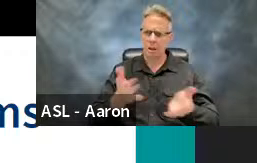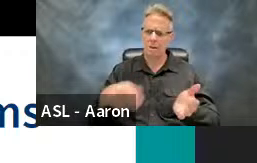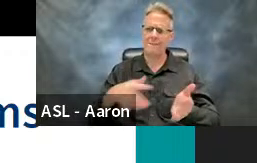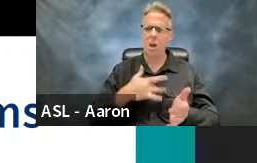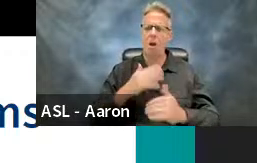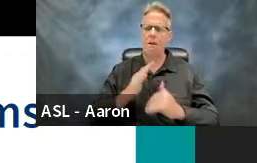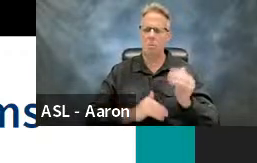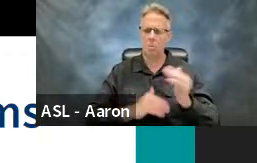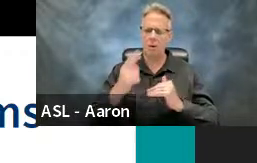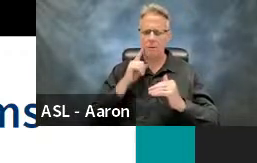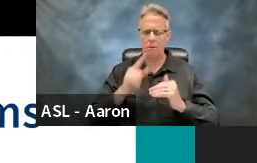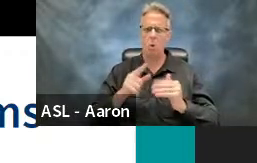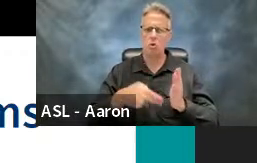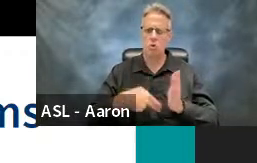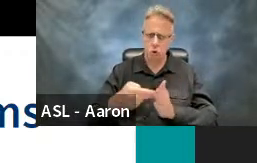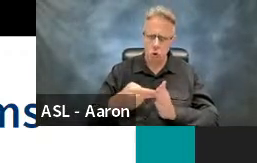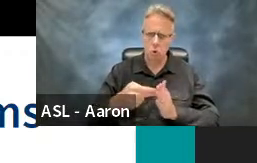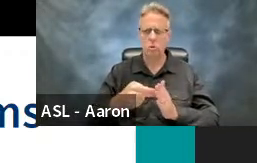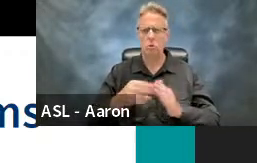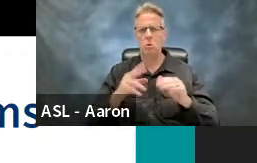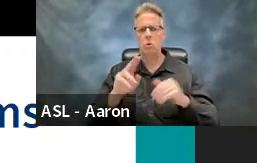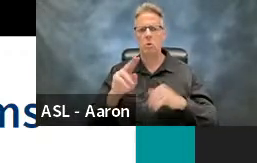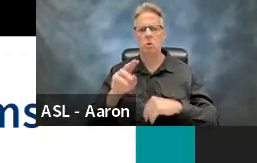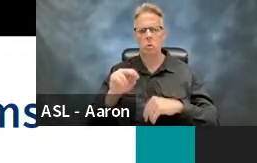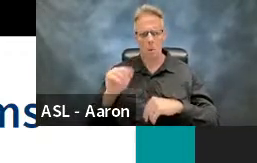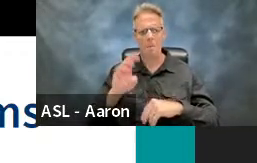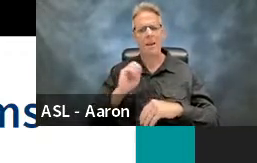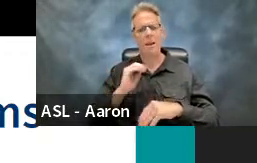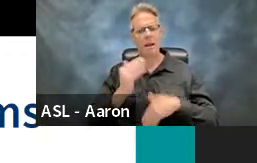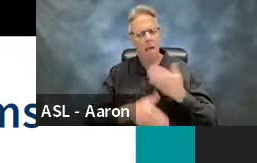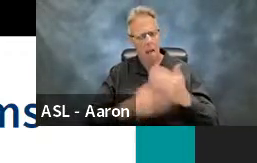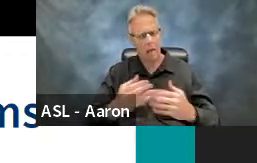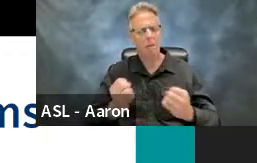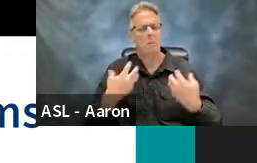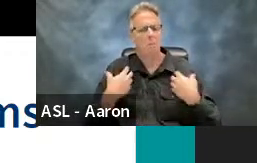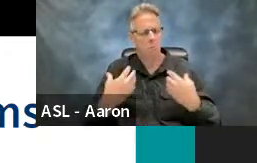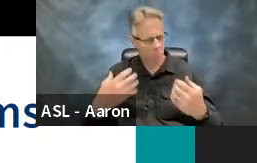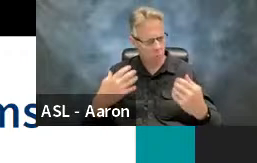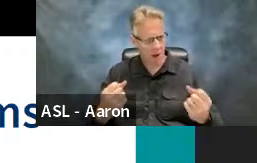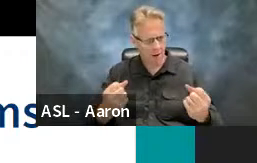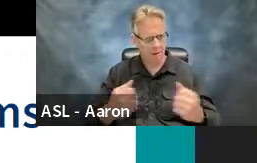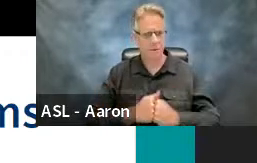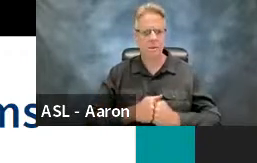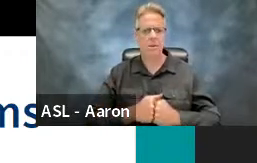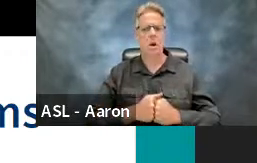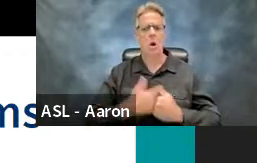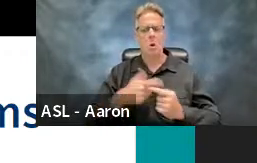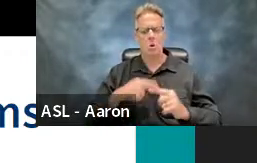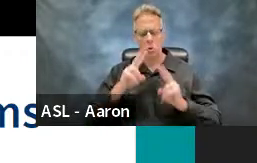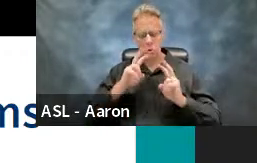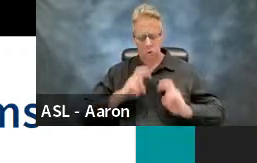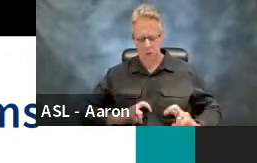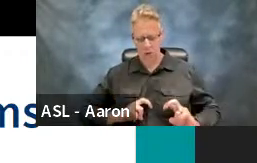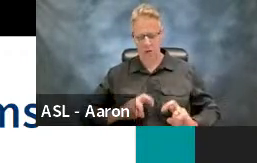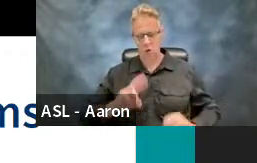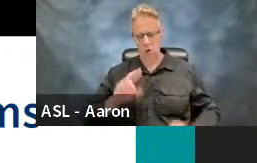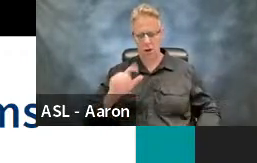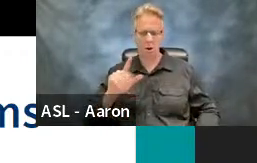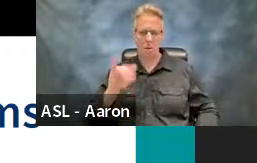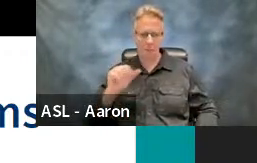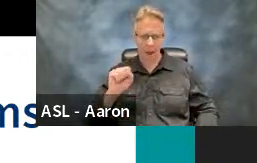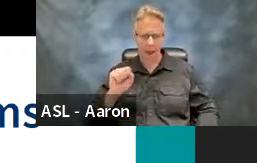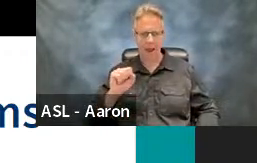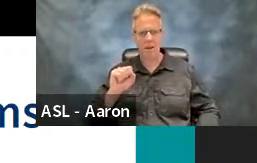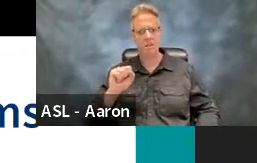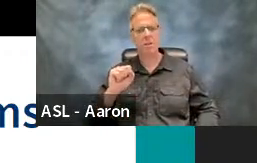norms, for us to be kind and brave. Let's also work to practice examining racially biased systems and processes as we lean